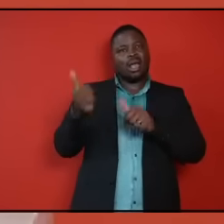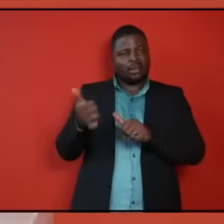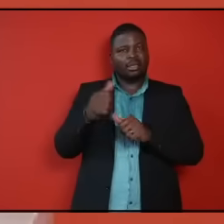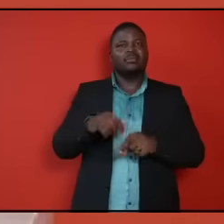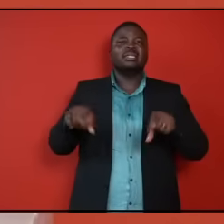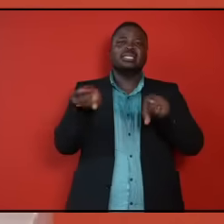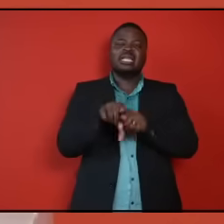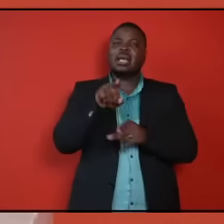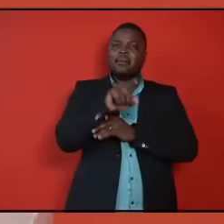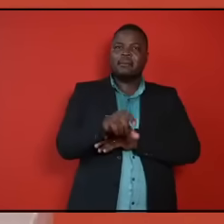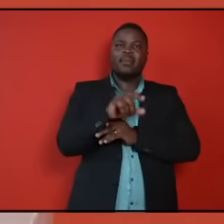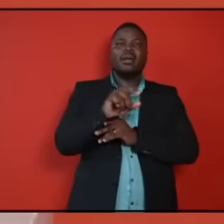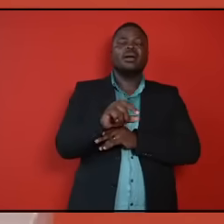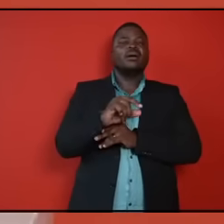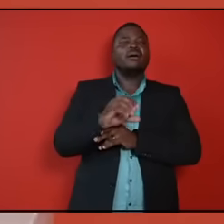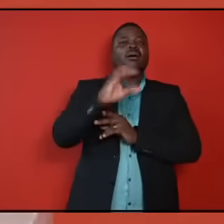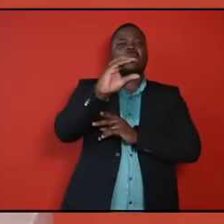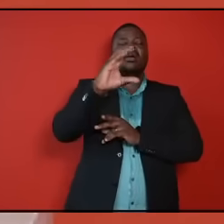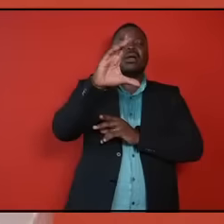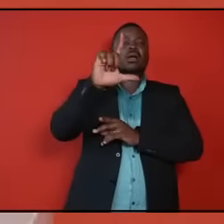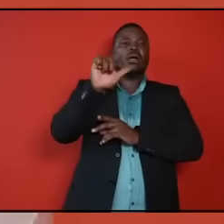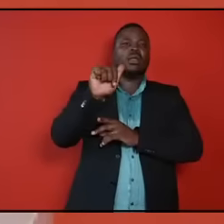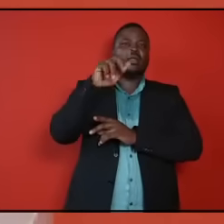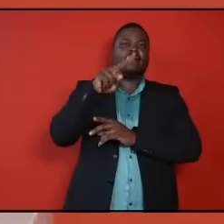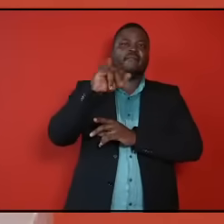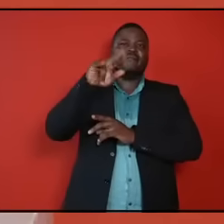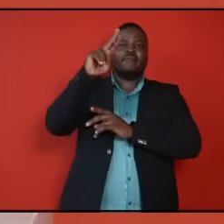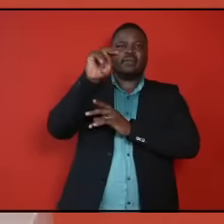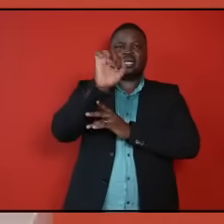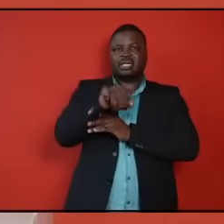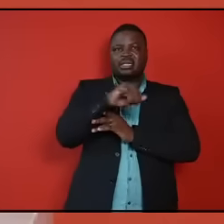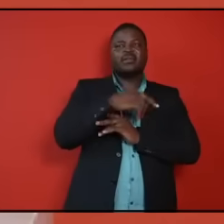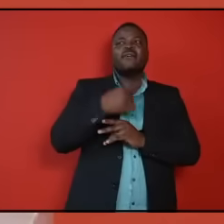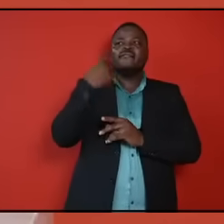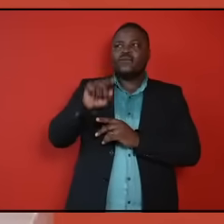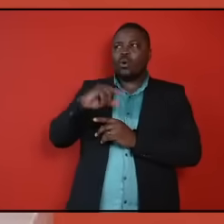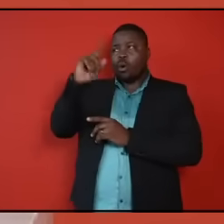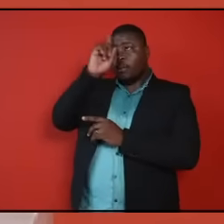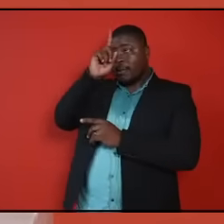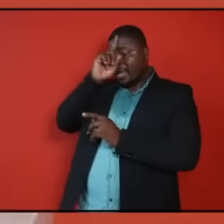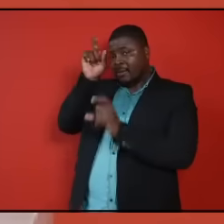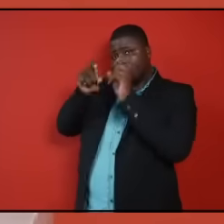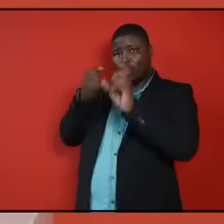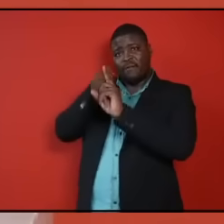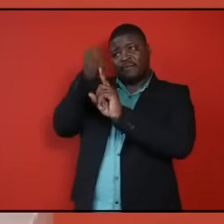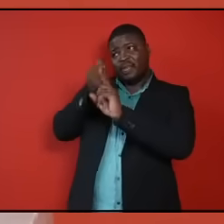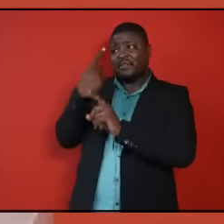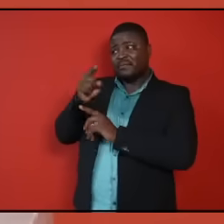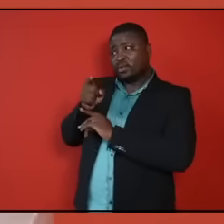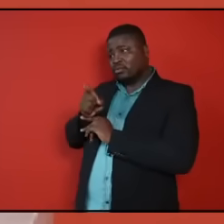Neuhaus. They didn't have to be black to fight for the struggle of black people. They had to be politically conscious.